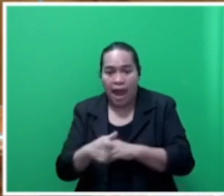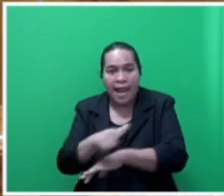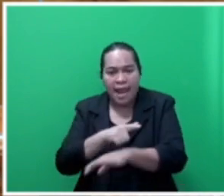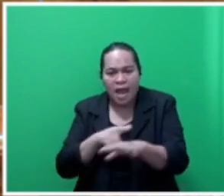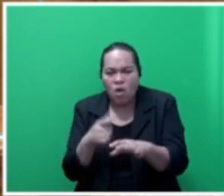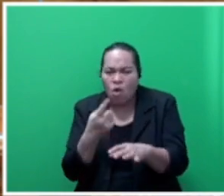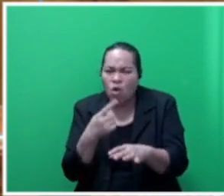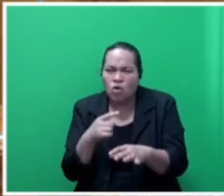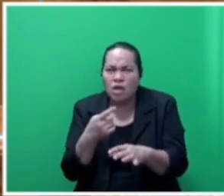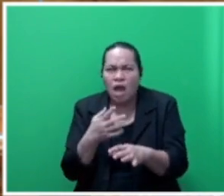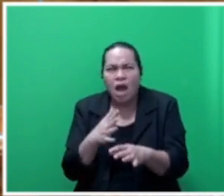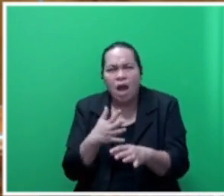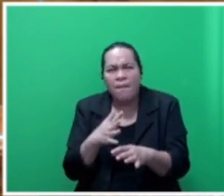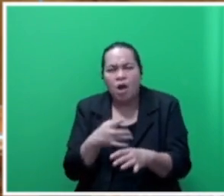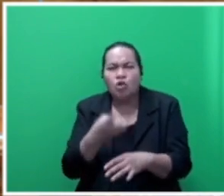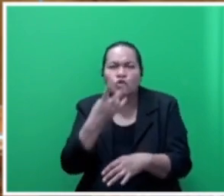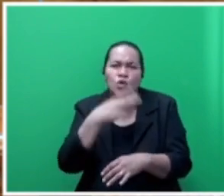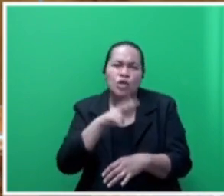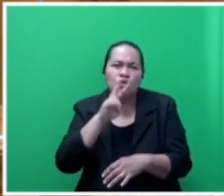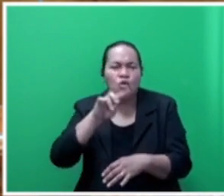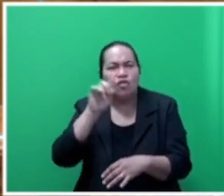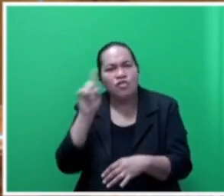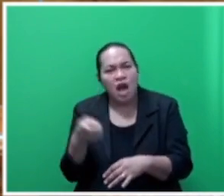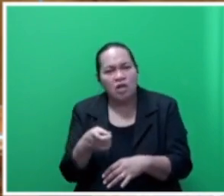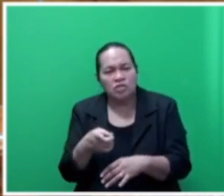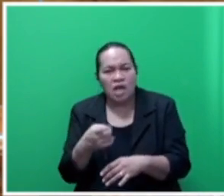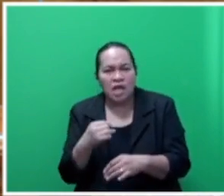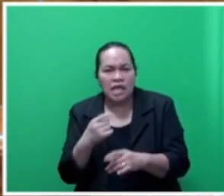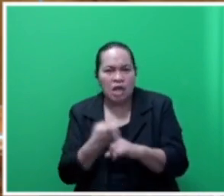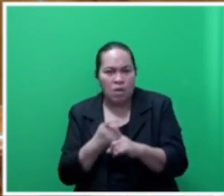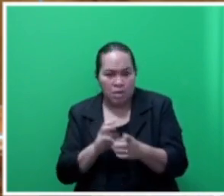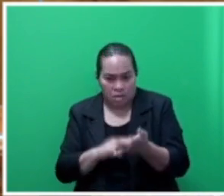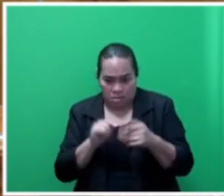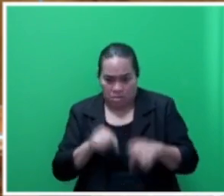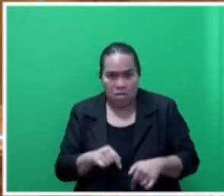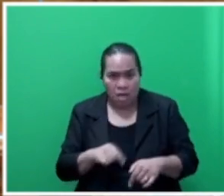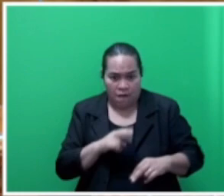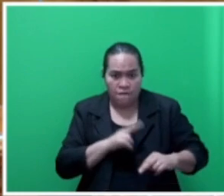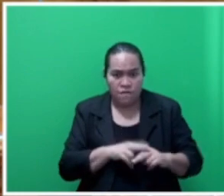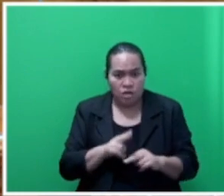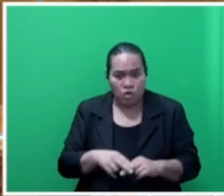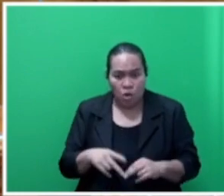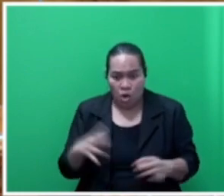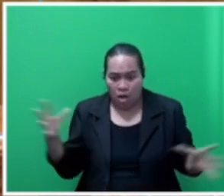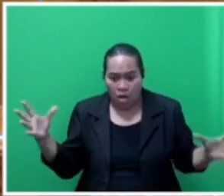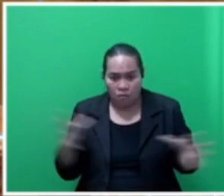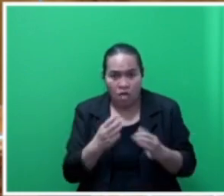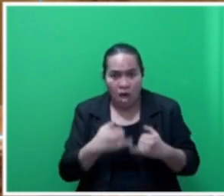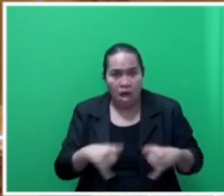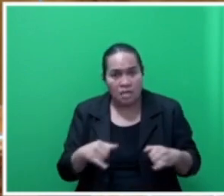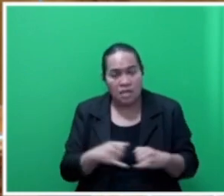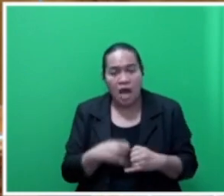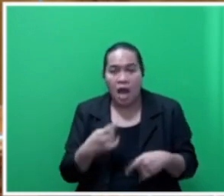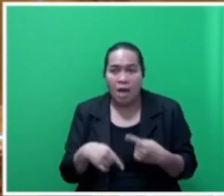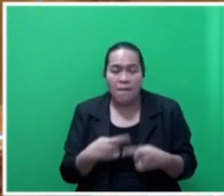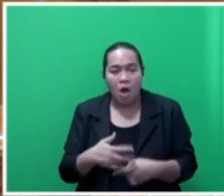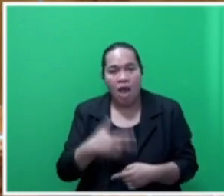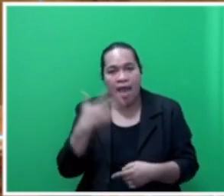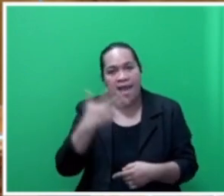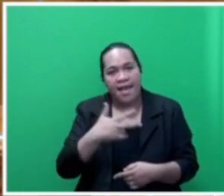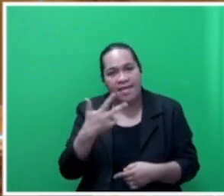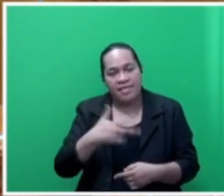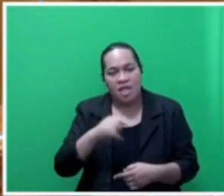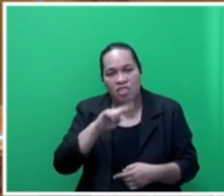only 22,000 square kilometers. Ours, when we put all the 300 islands together, it comes to about 18,000 square